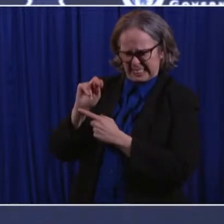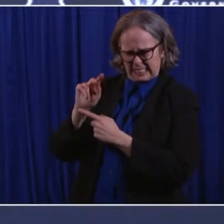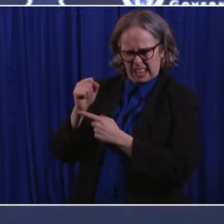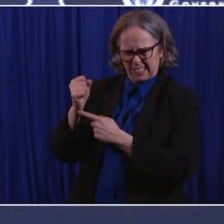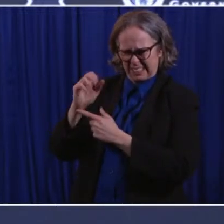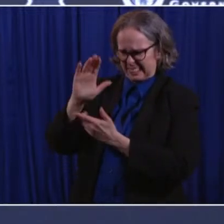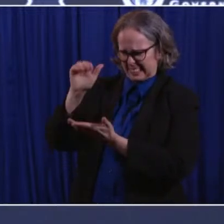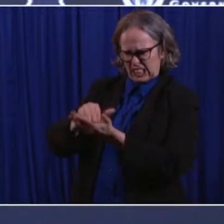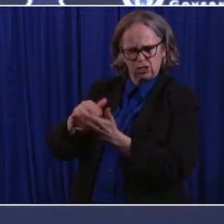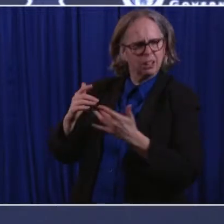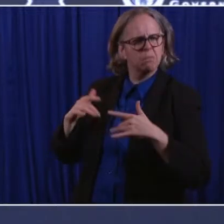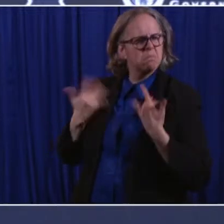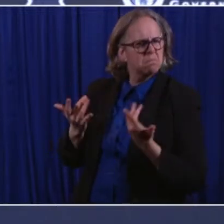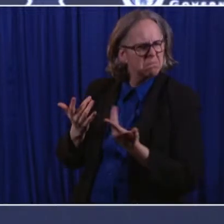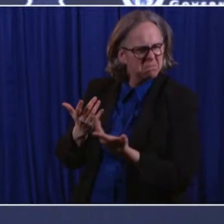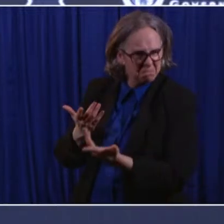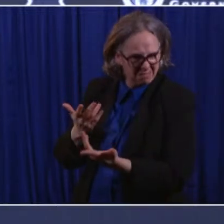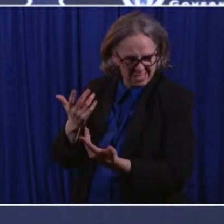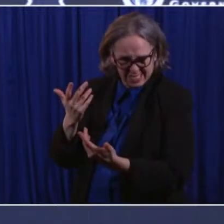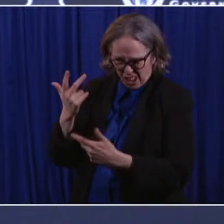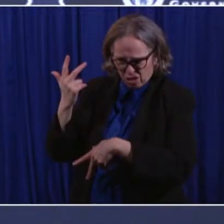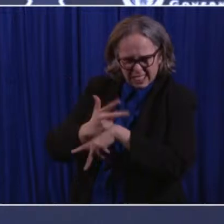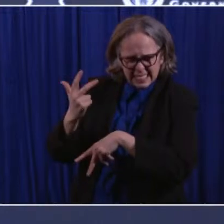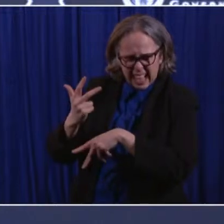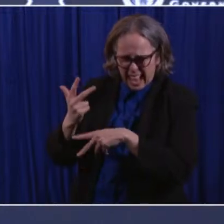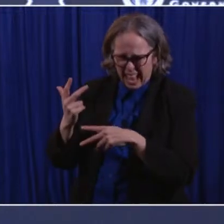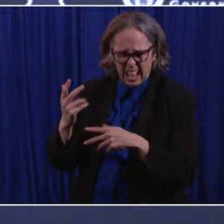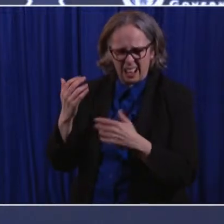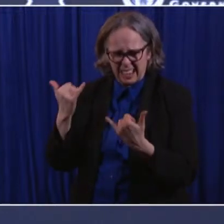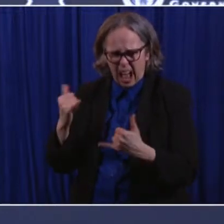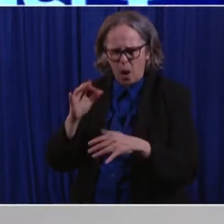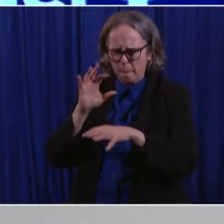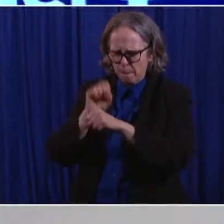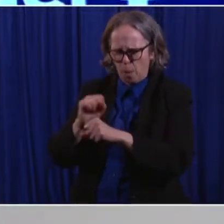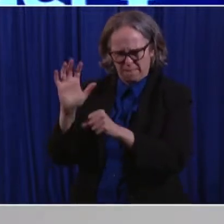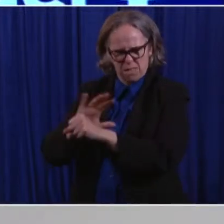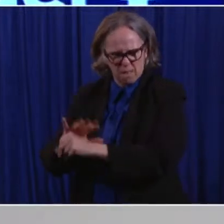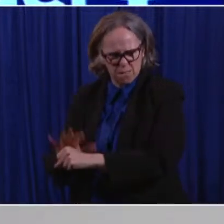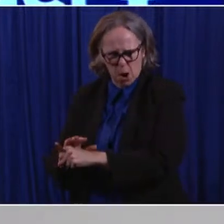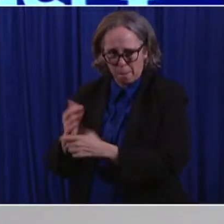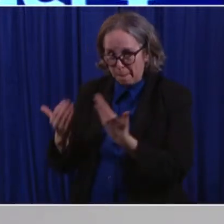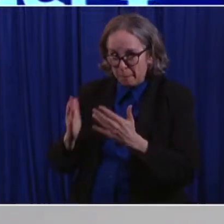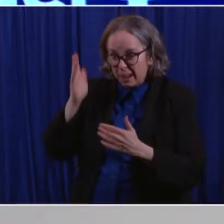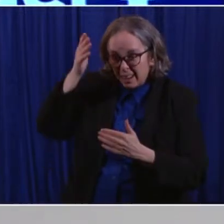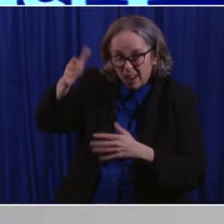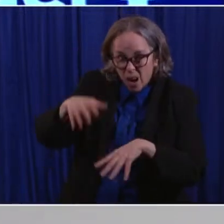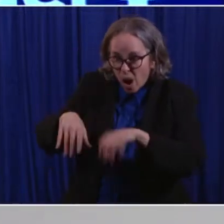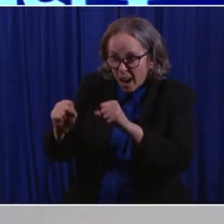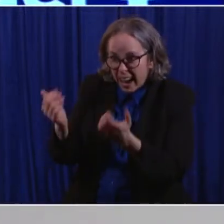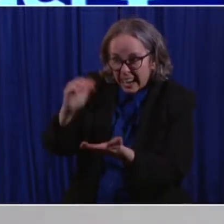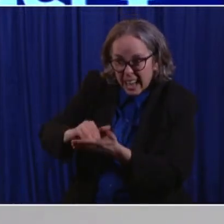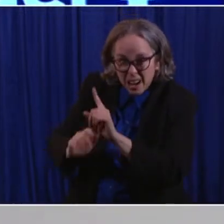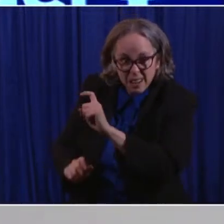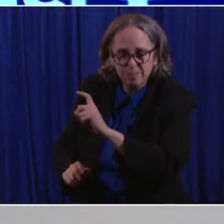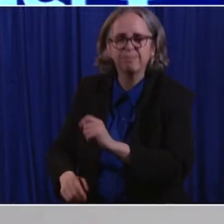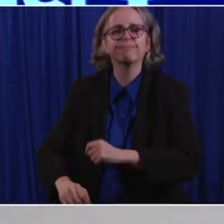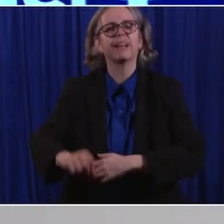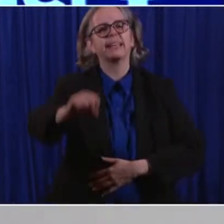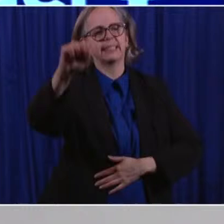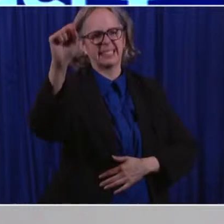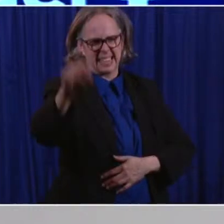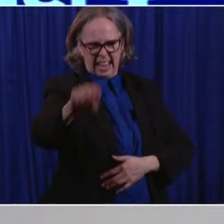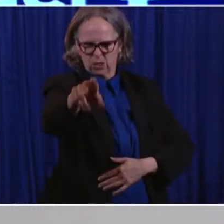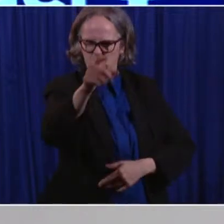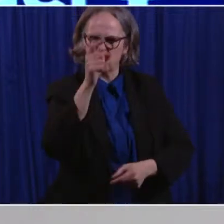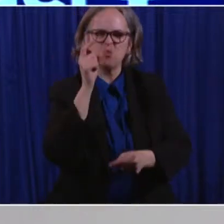it's all full now, but there may be some openings. Is that right? I think right now we'll expect it to all be full, but we always encourage folks to kind of